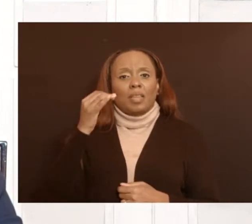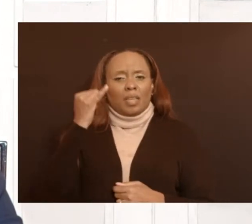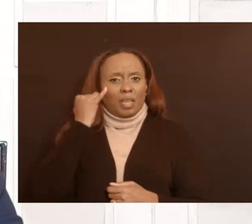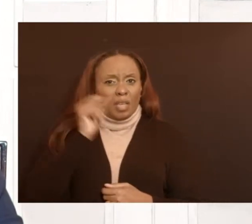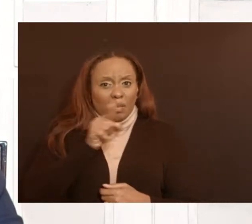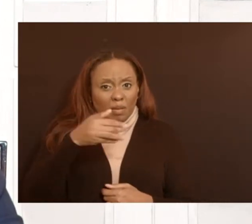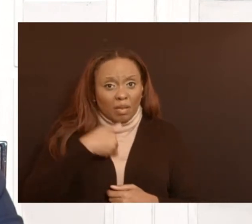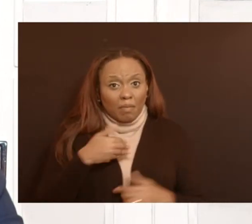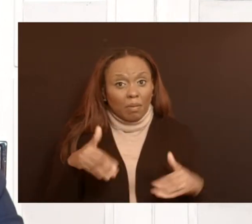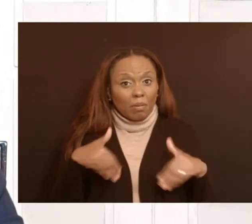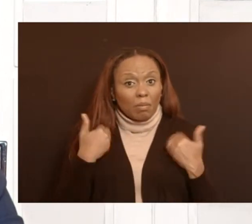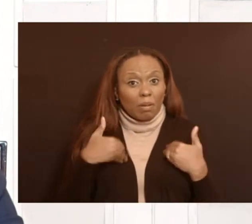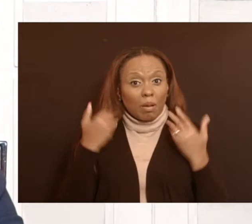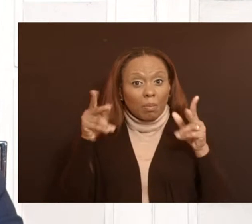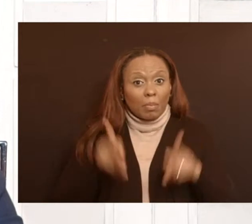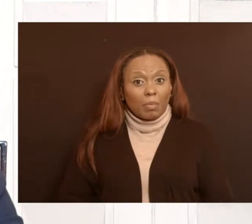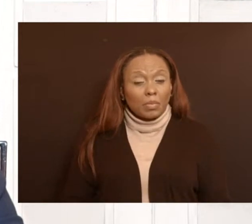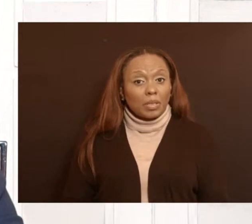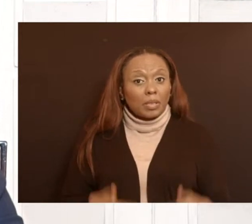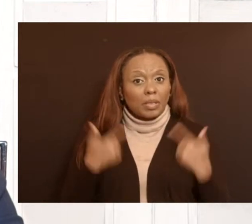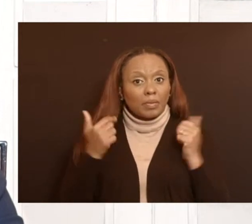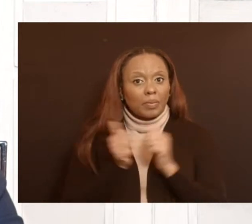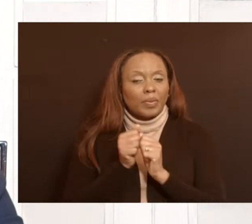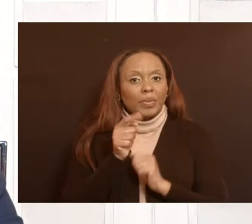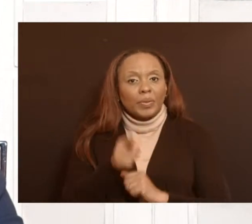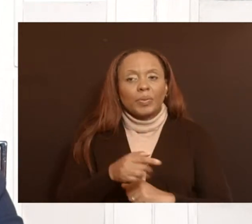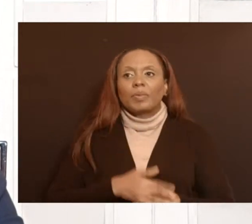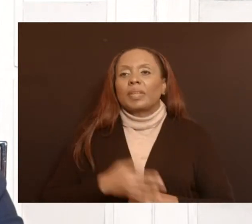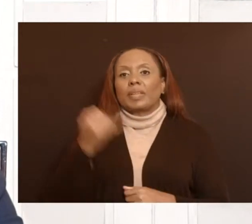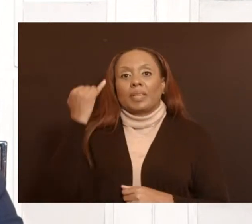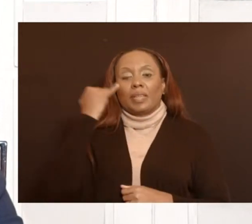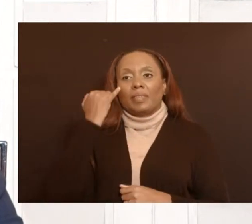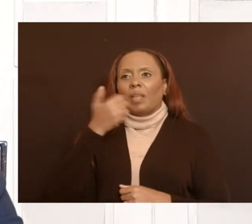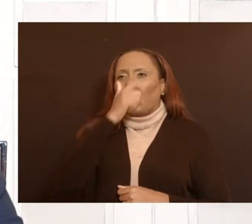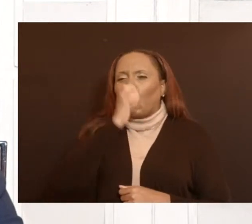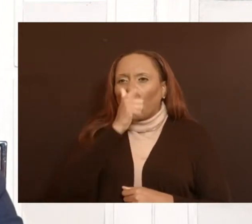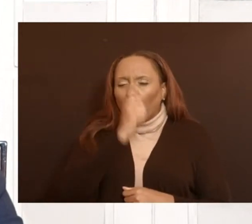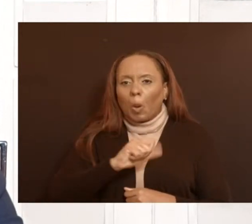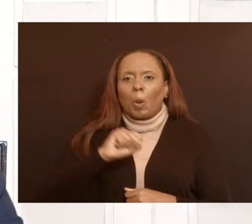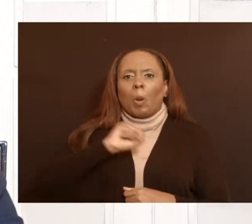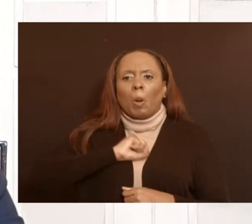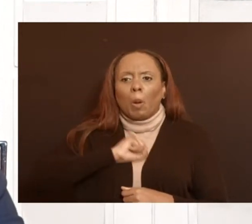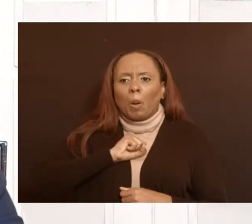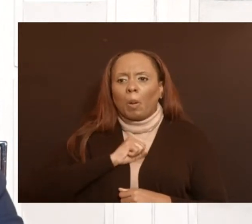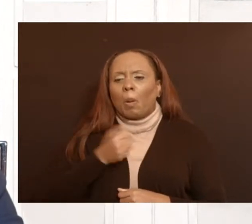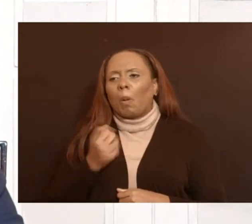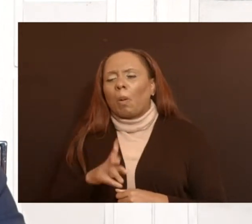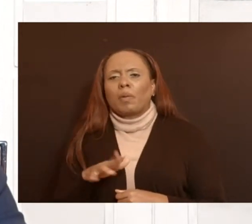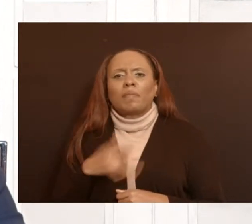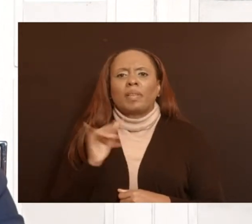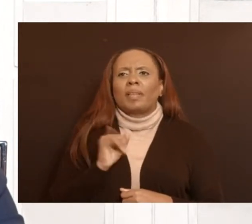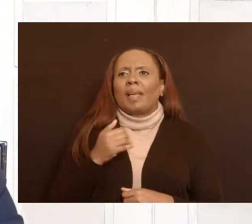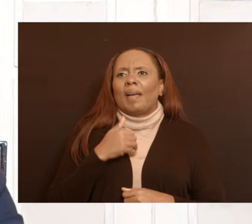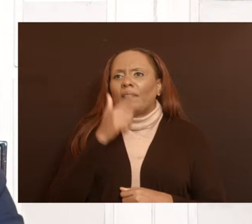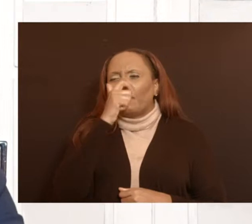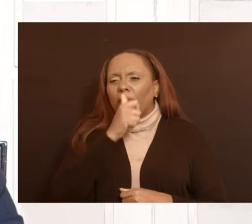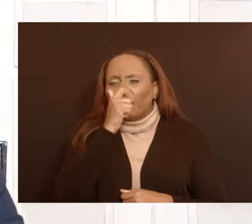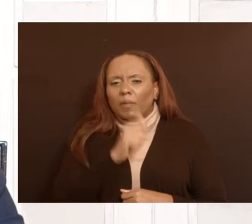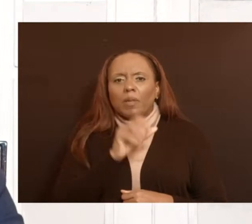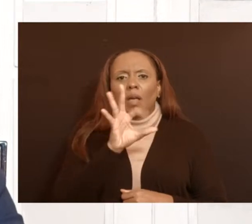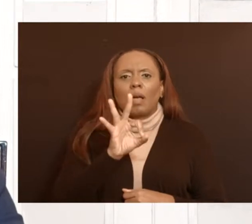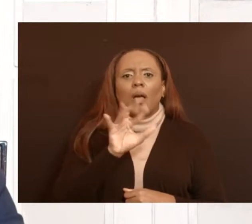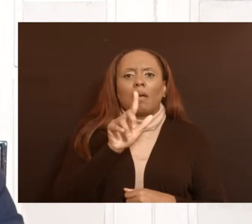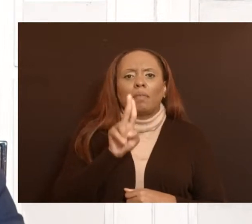household who has symptoms of any sort, they have a cold, a cough, they think they had the flu, because most of them would say, I just thought it was the flu,